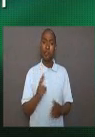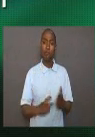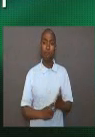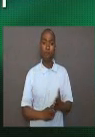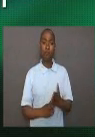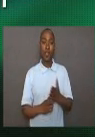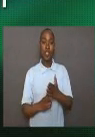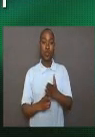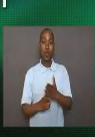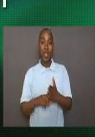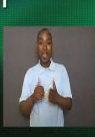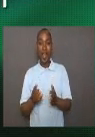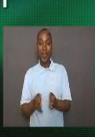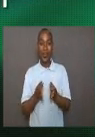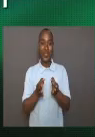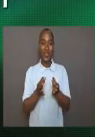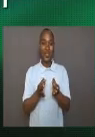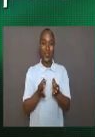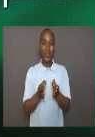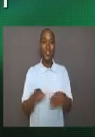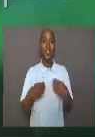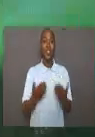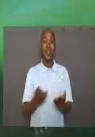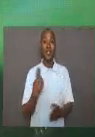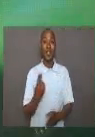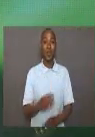materials across cell boundaries.